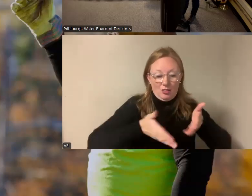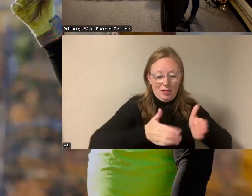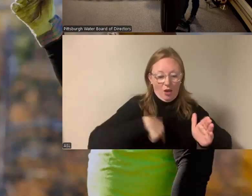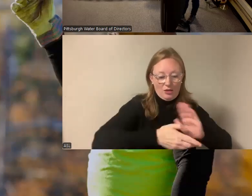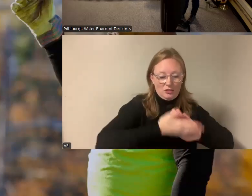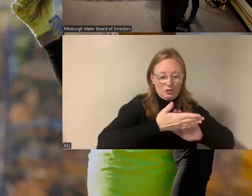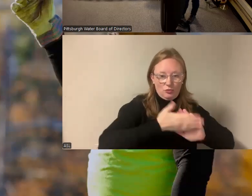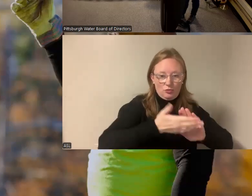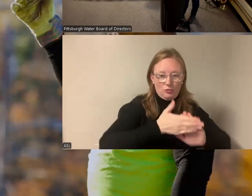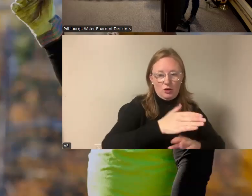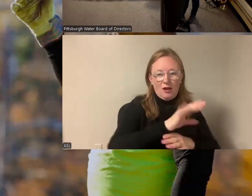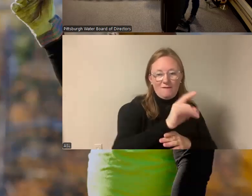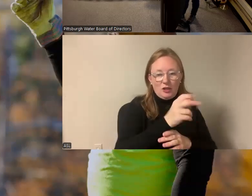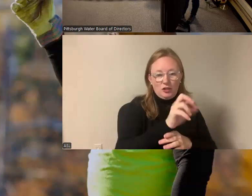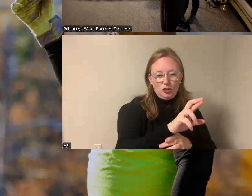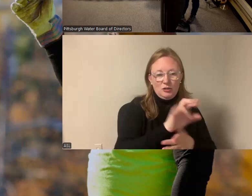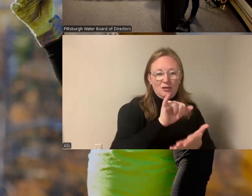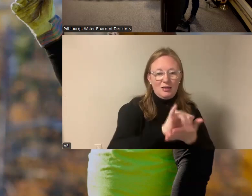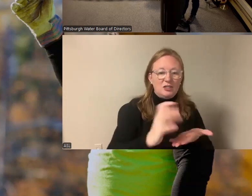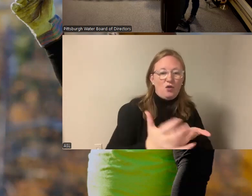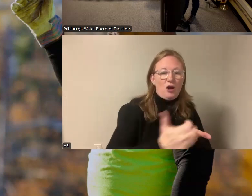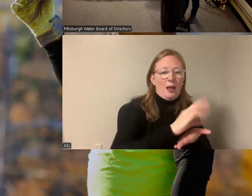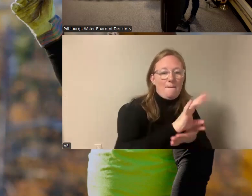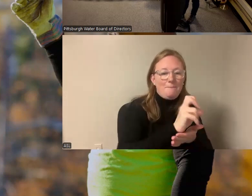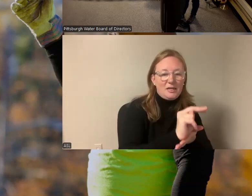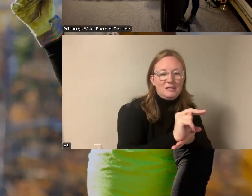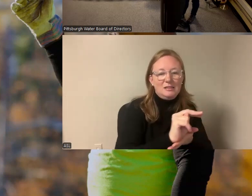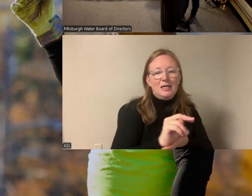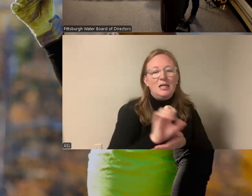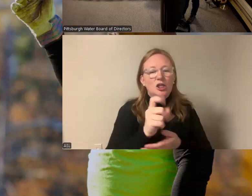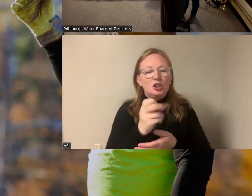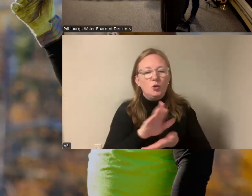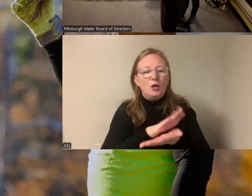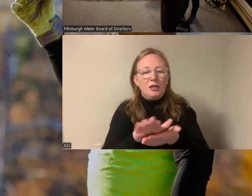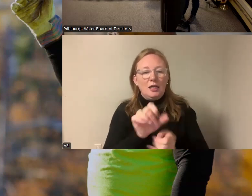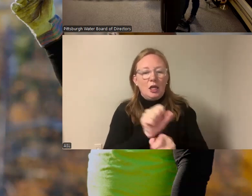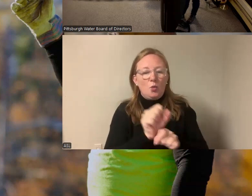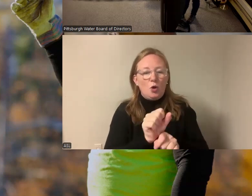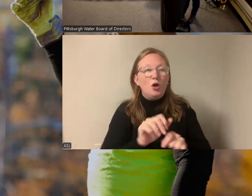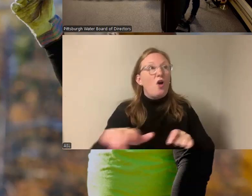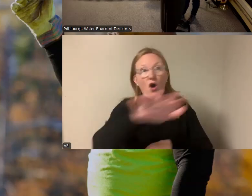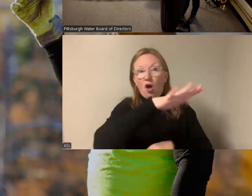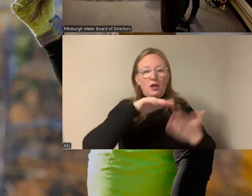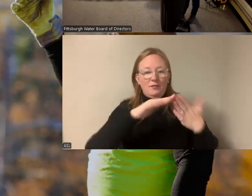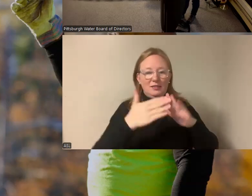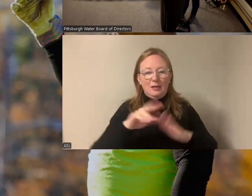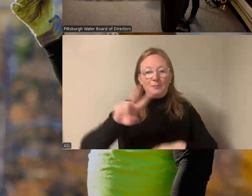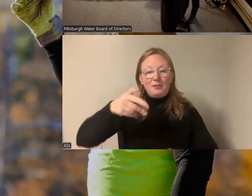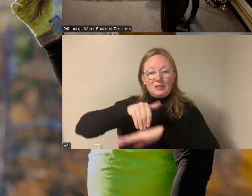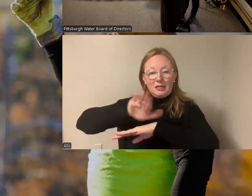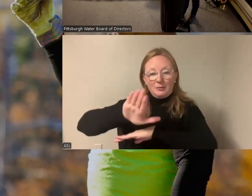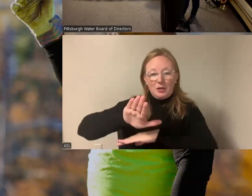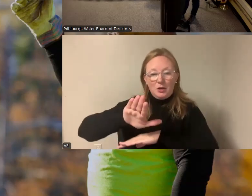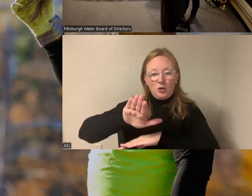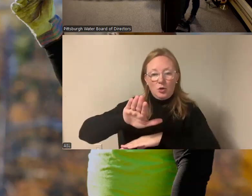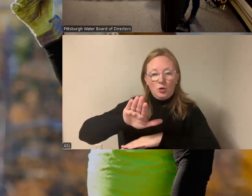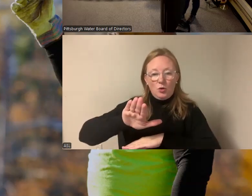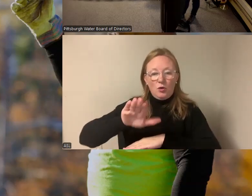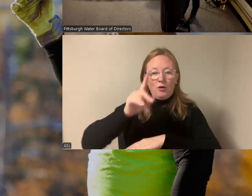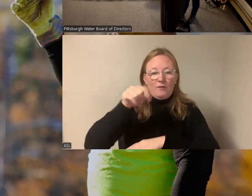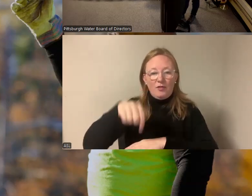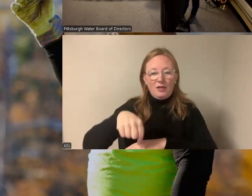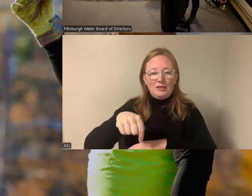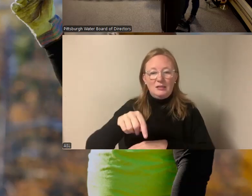which we use for catch basin and sewer cleaning work throughout the city. The second submittal that we are making this month is our